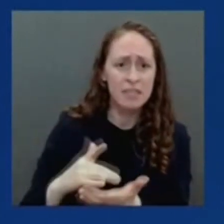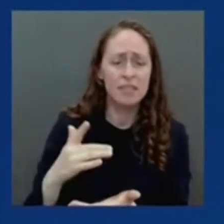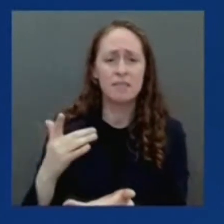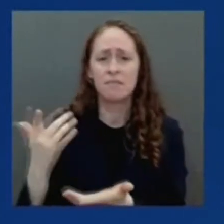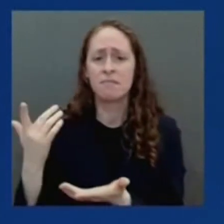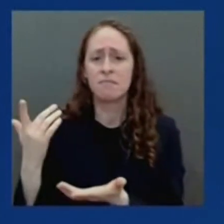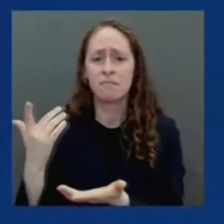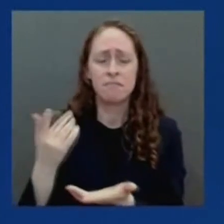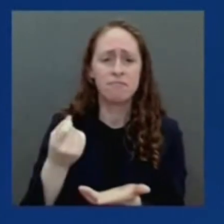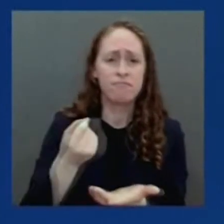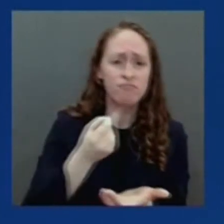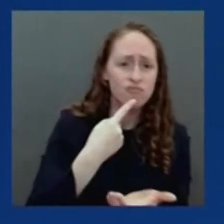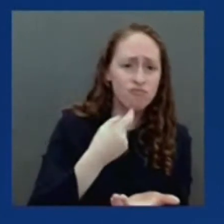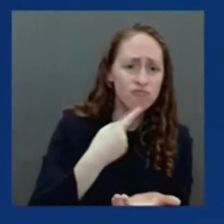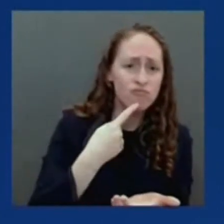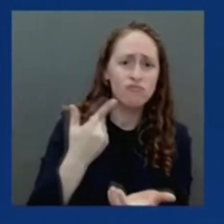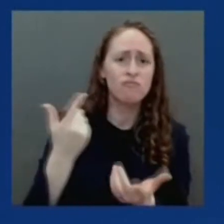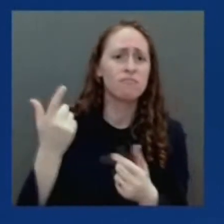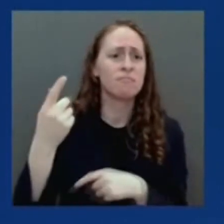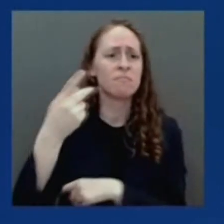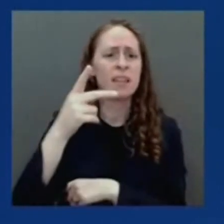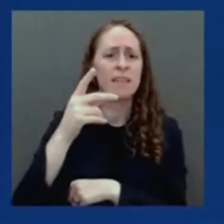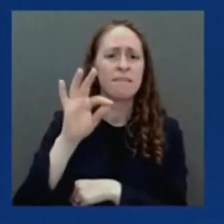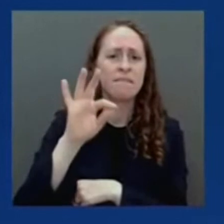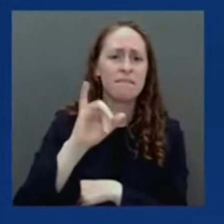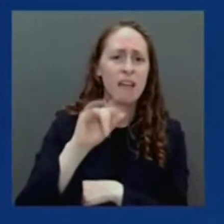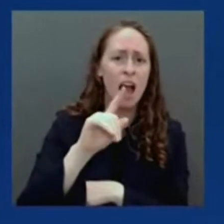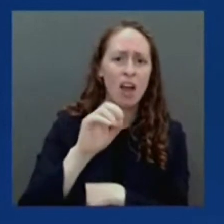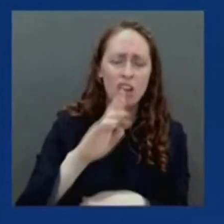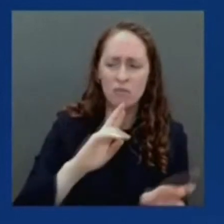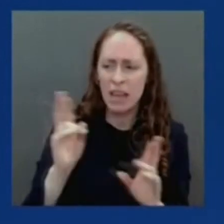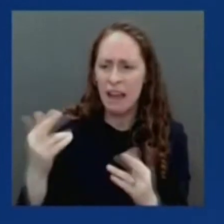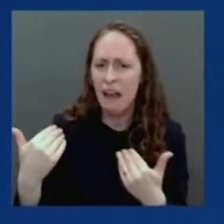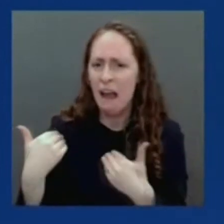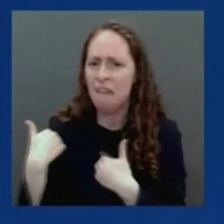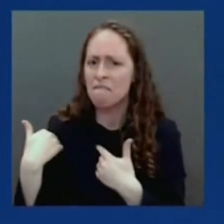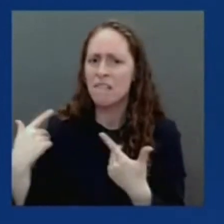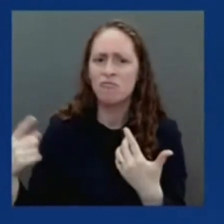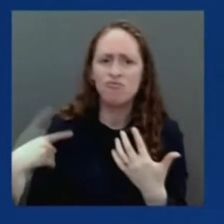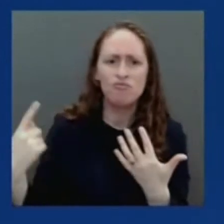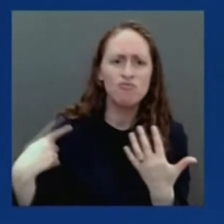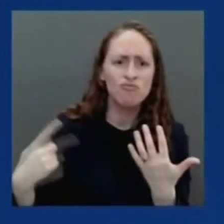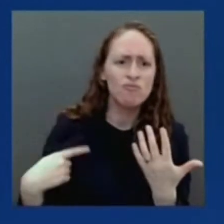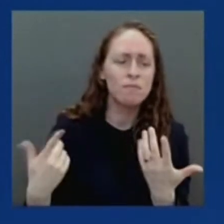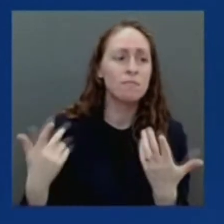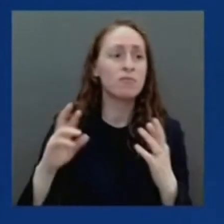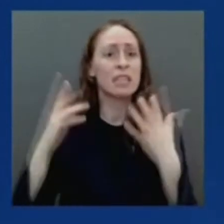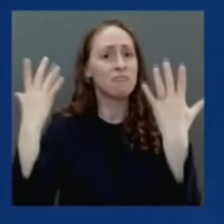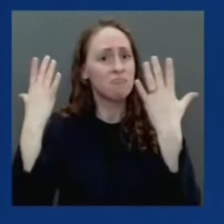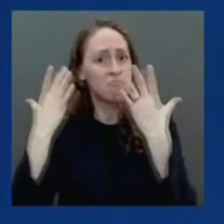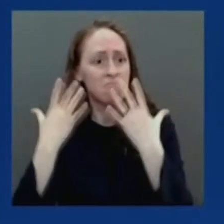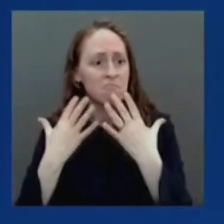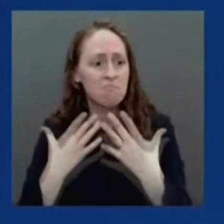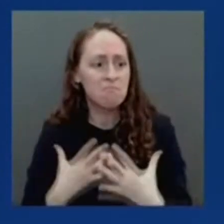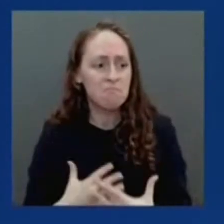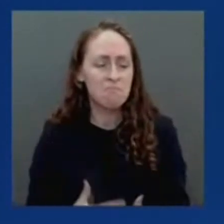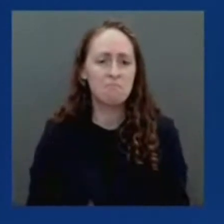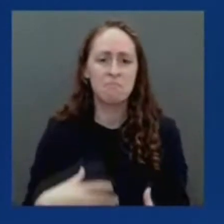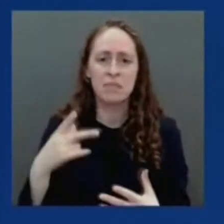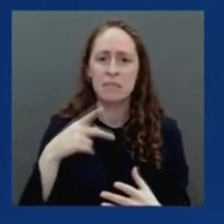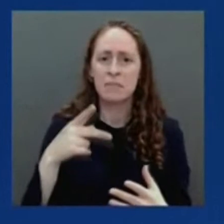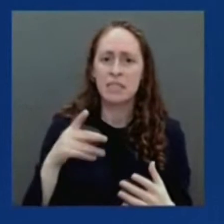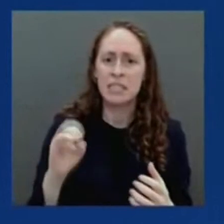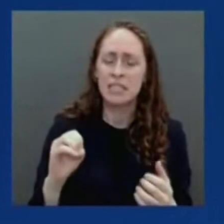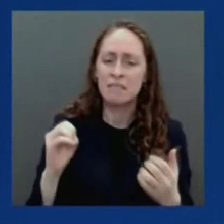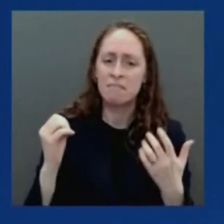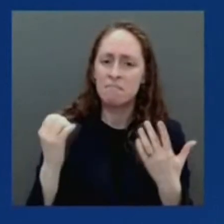supplies and stockpiles of PPE, including masks and gloves. So while we have enough